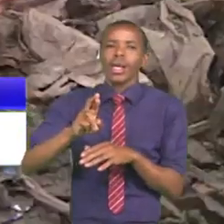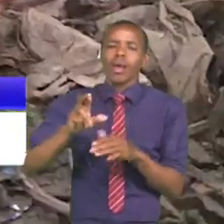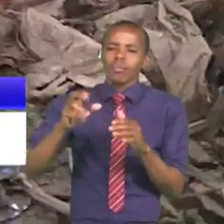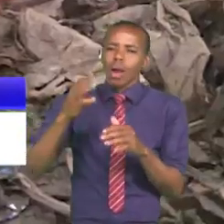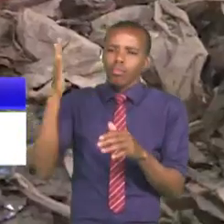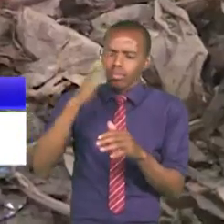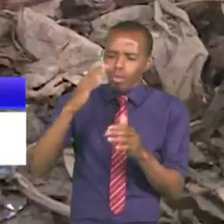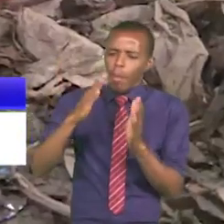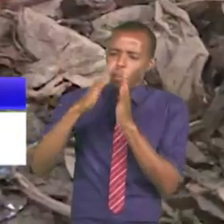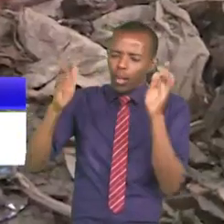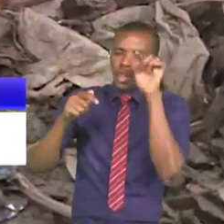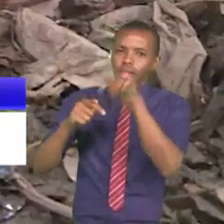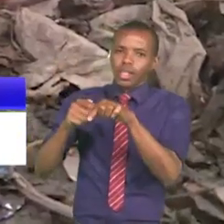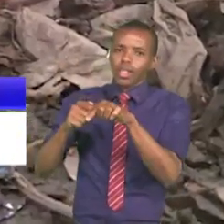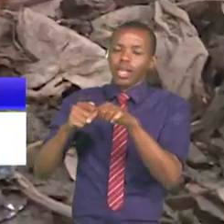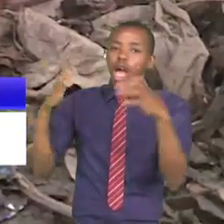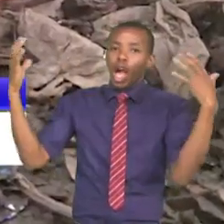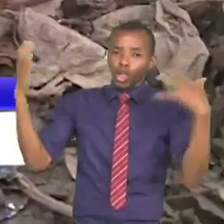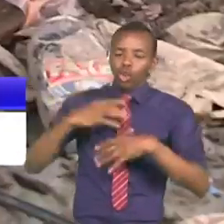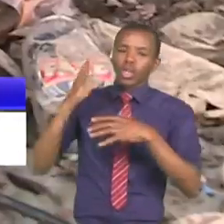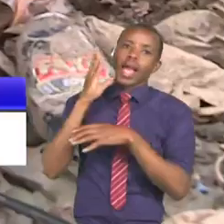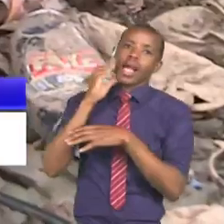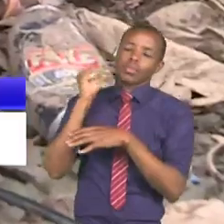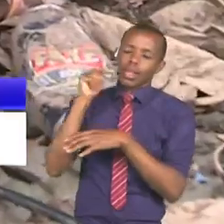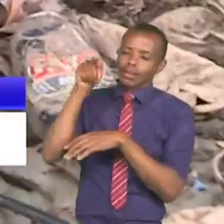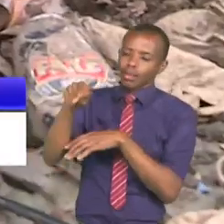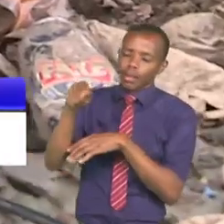of Mbagathi River, was a shocking experience.